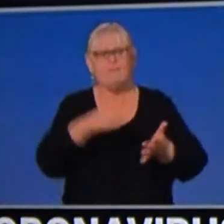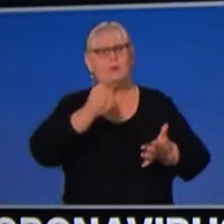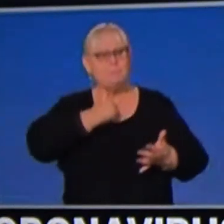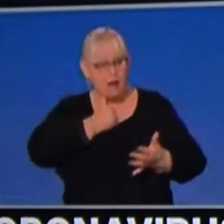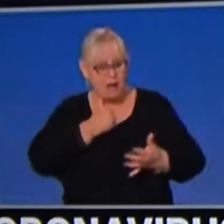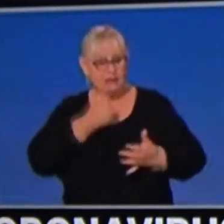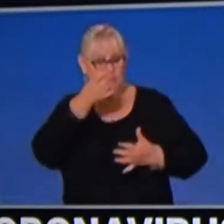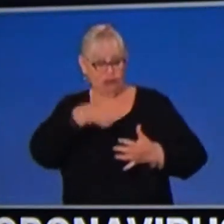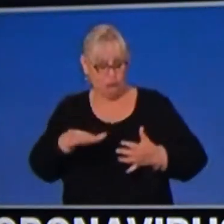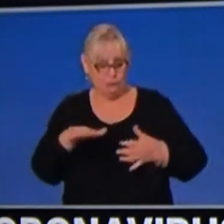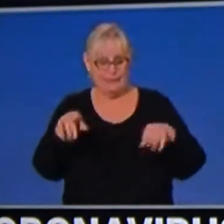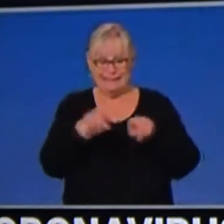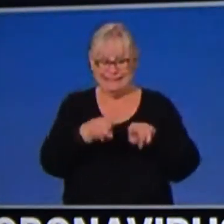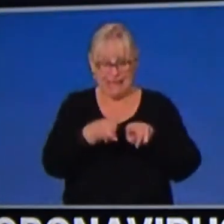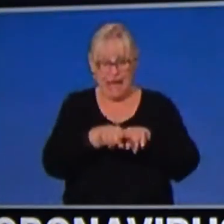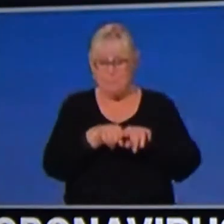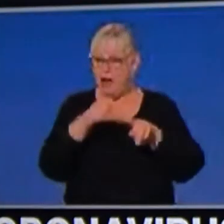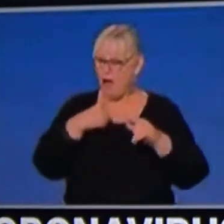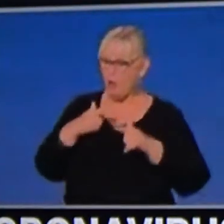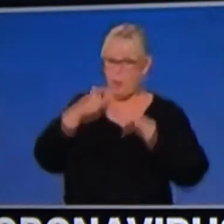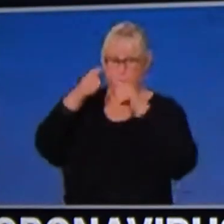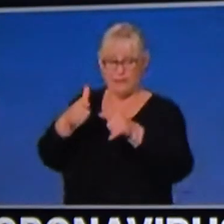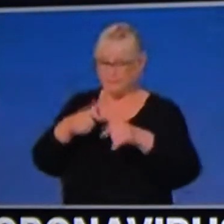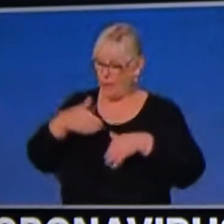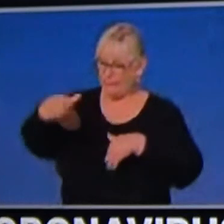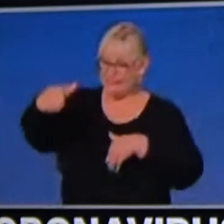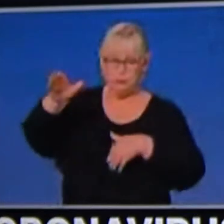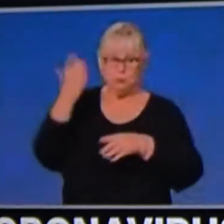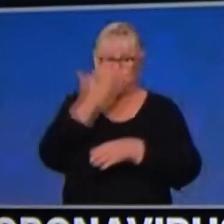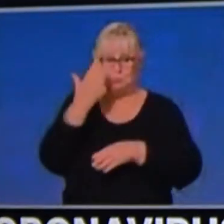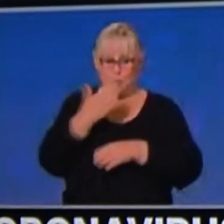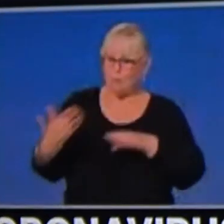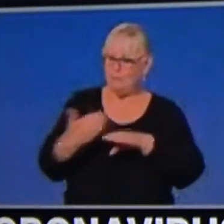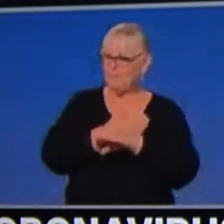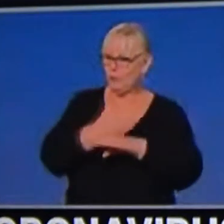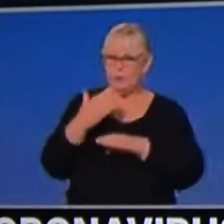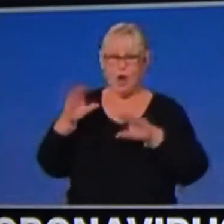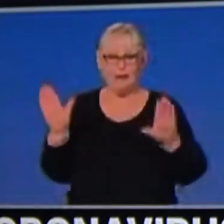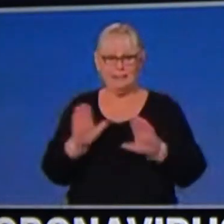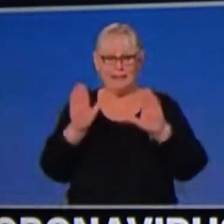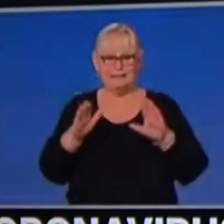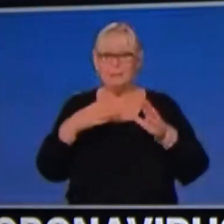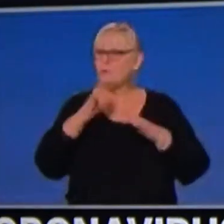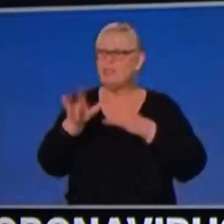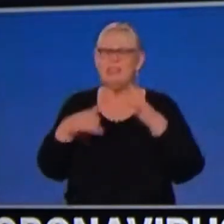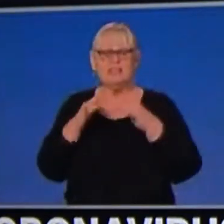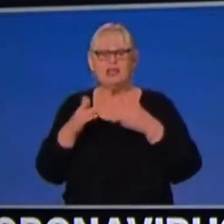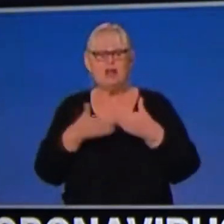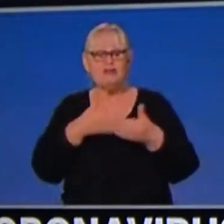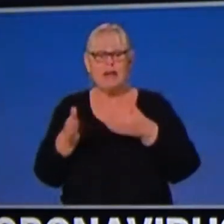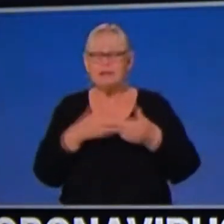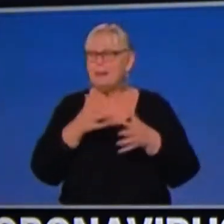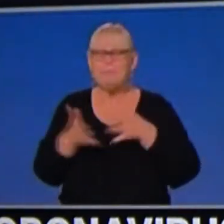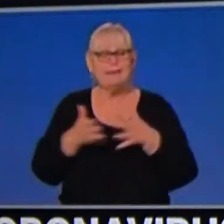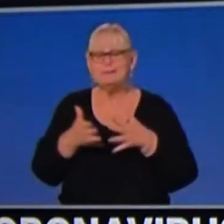children, as I was having them attend school up until the last week before school break, because the internet arrangements they put in place meant